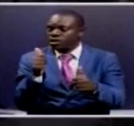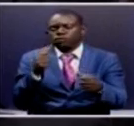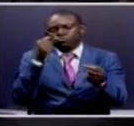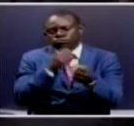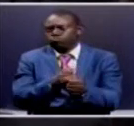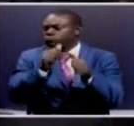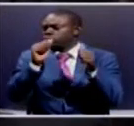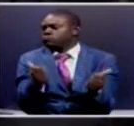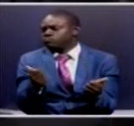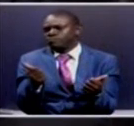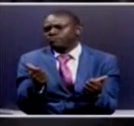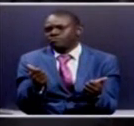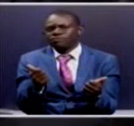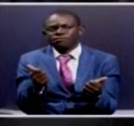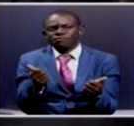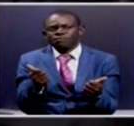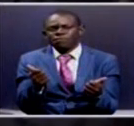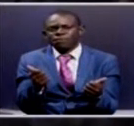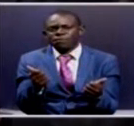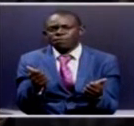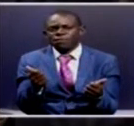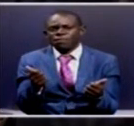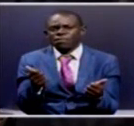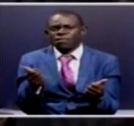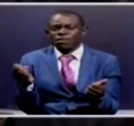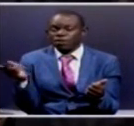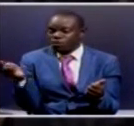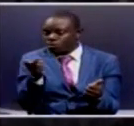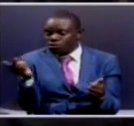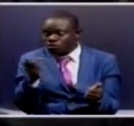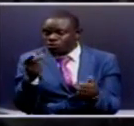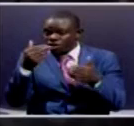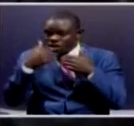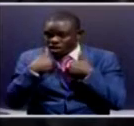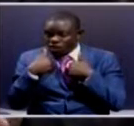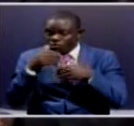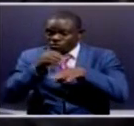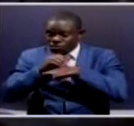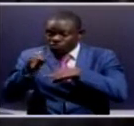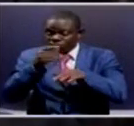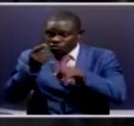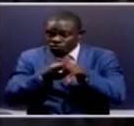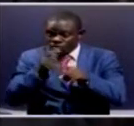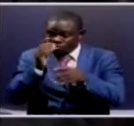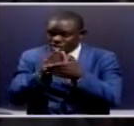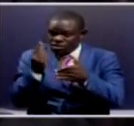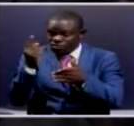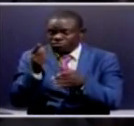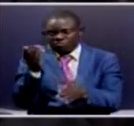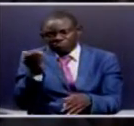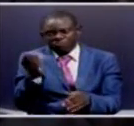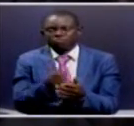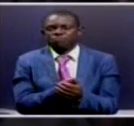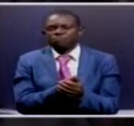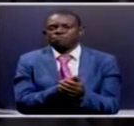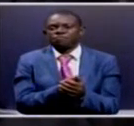they are doing so because they have instructions from everybody else. Because some of them have taken a different route. That